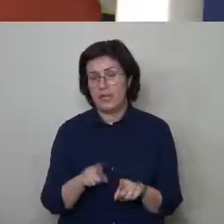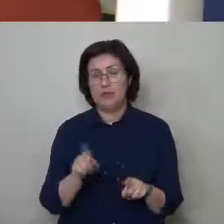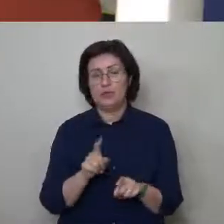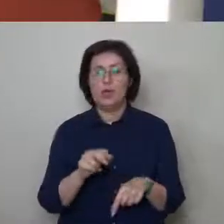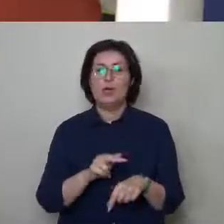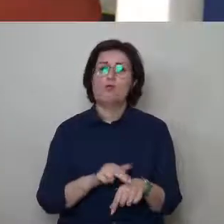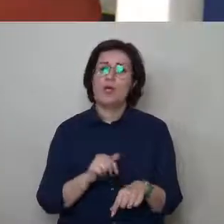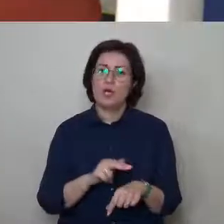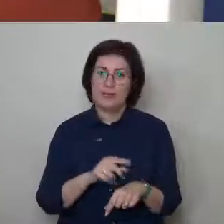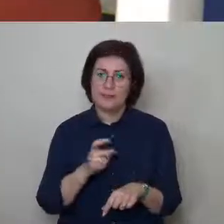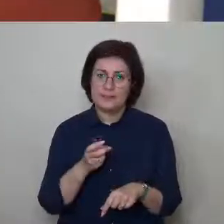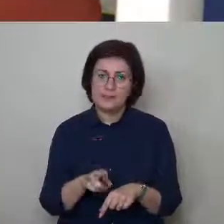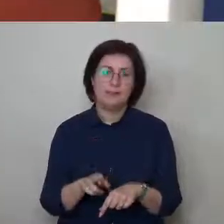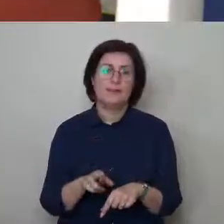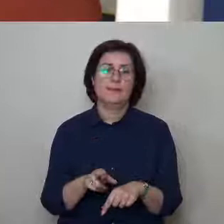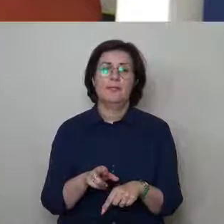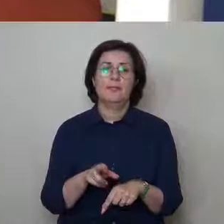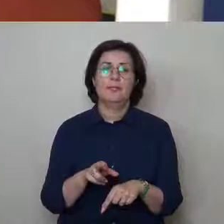everybody that the police,